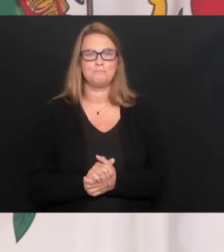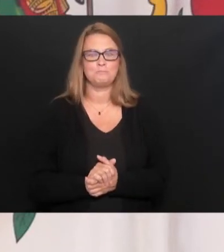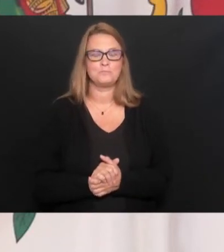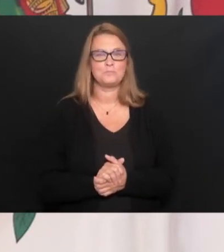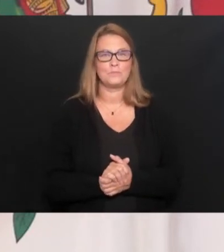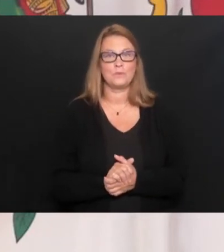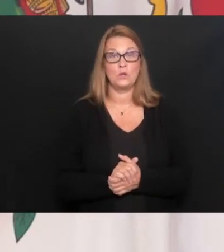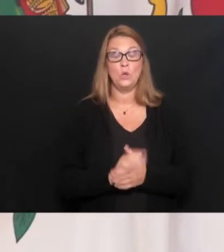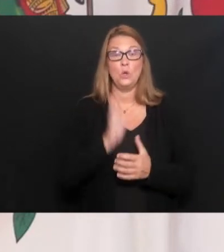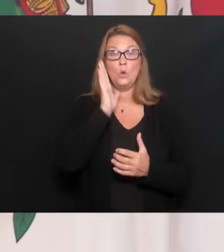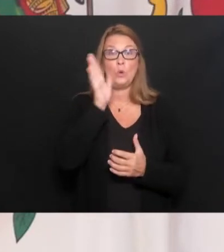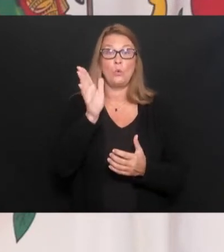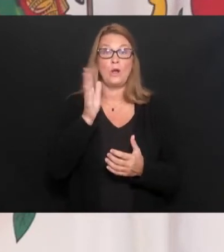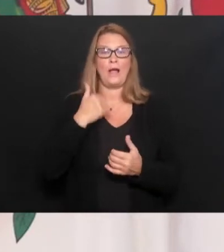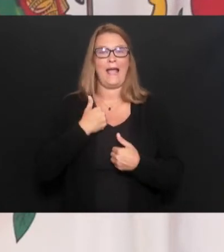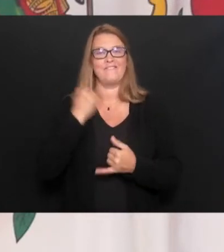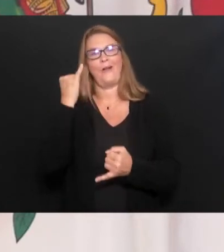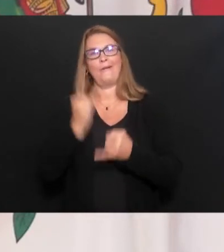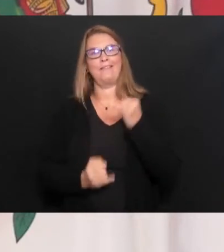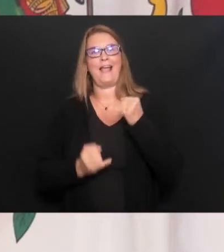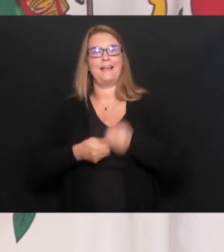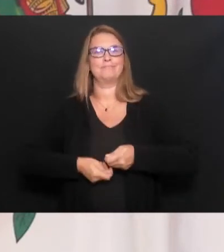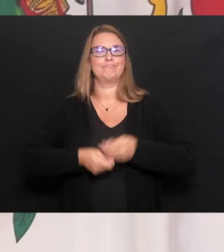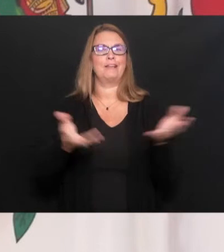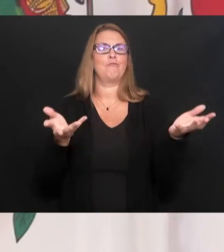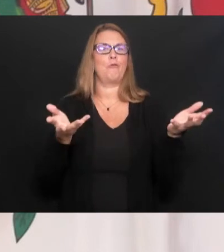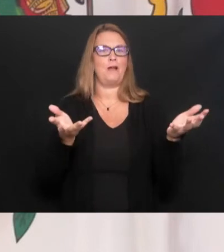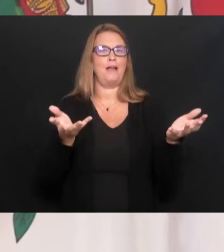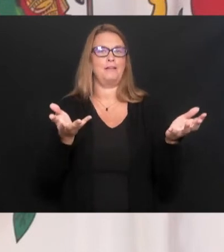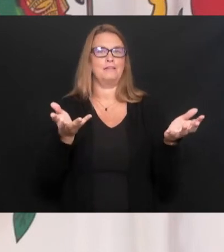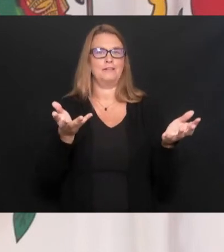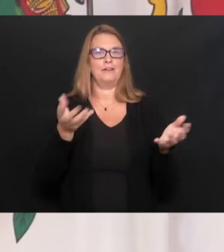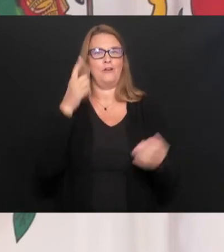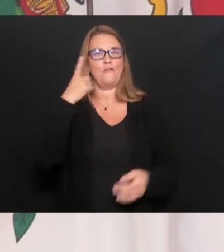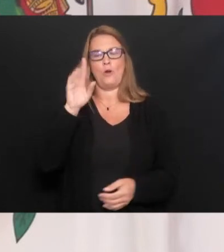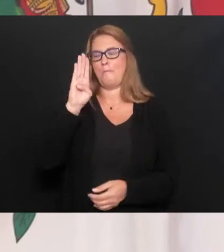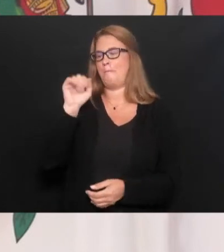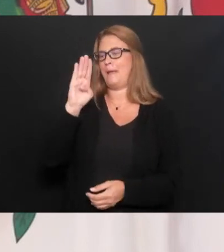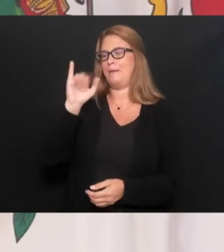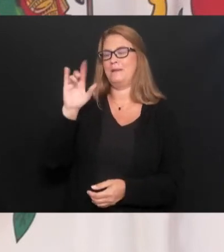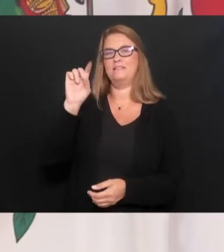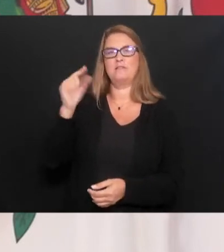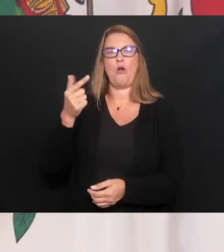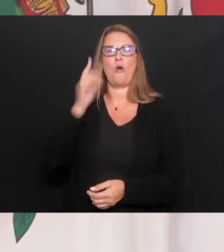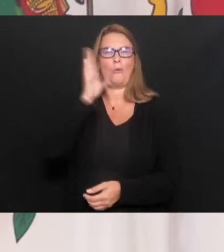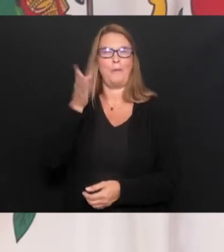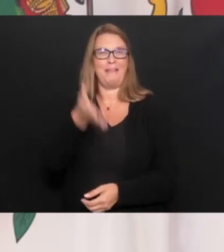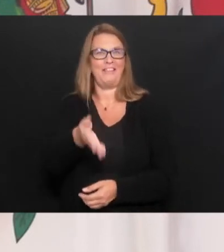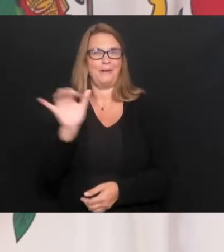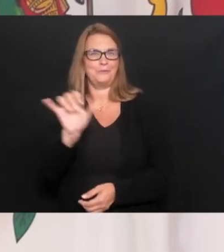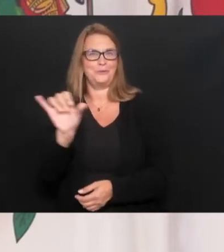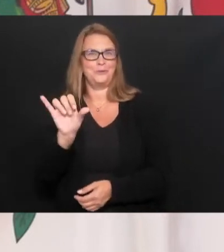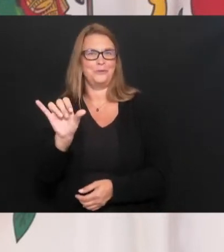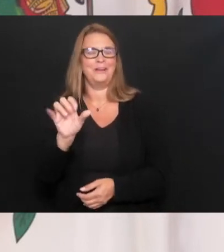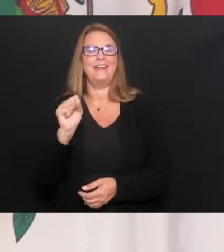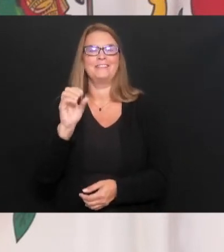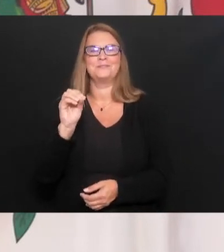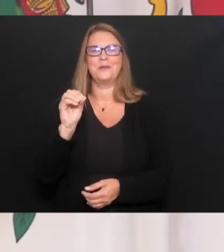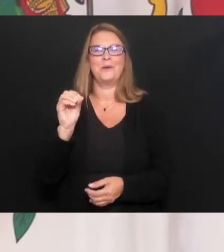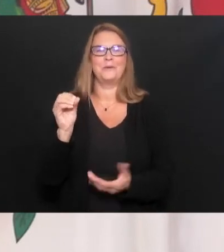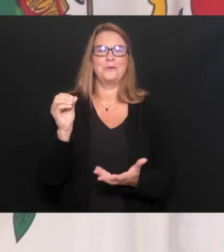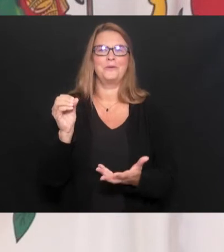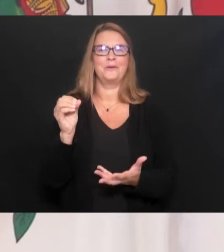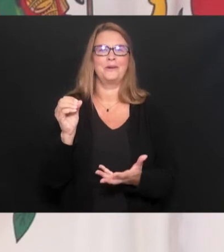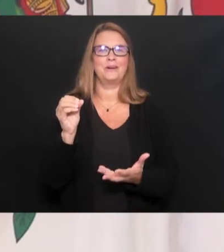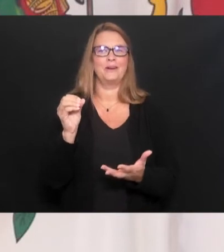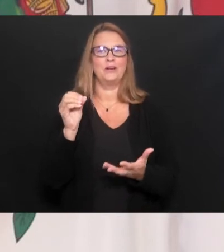we'll sign off on our last car giveaway and everything, and Baby Dog will come down, and we'll go through